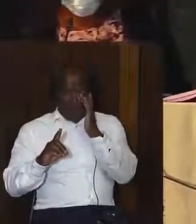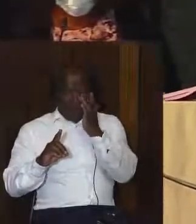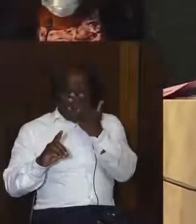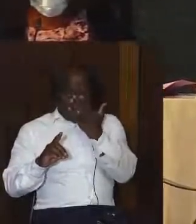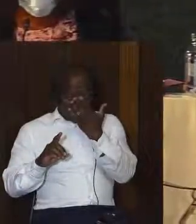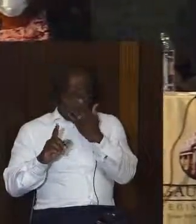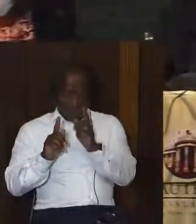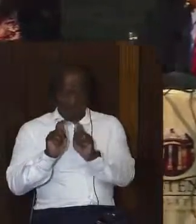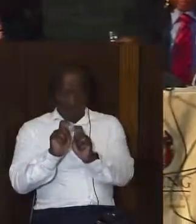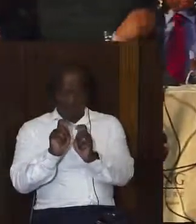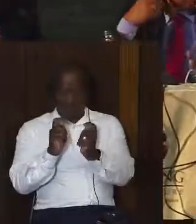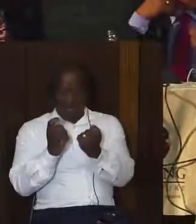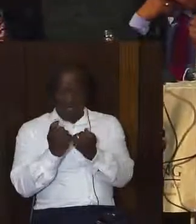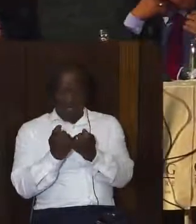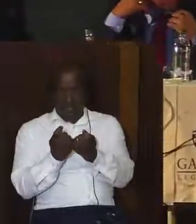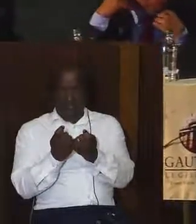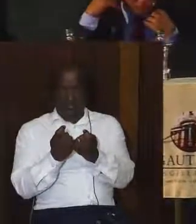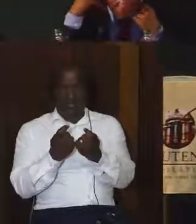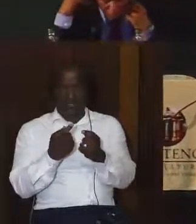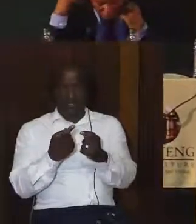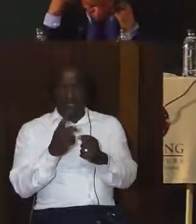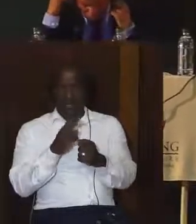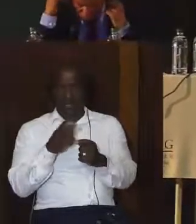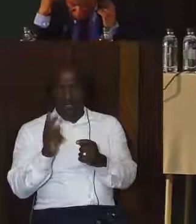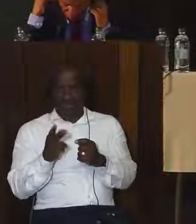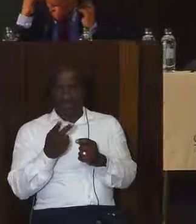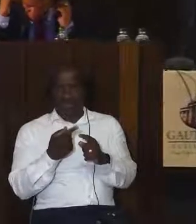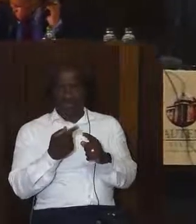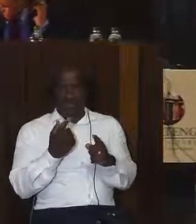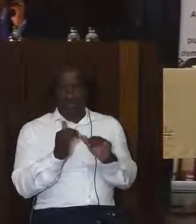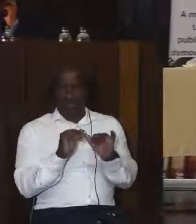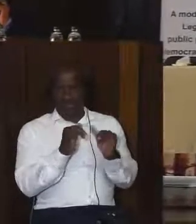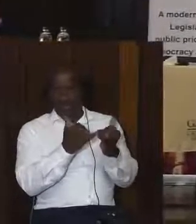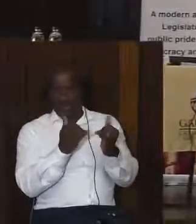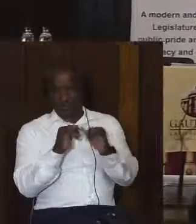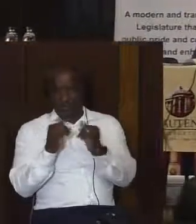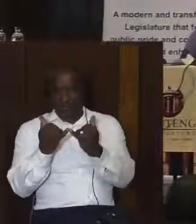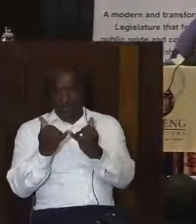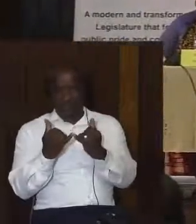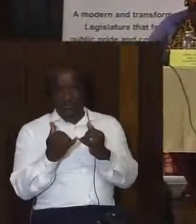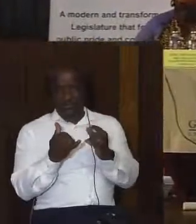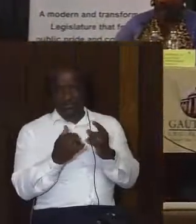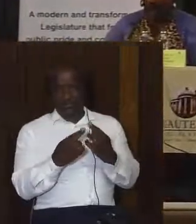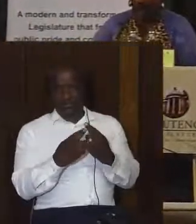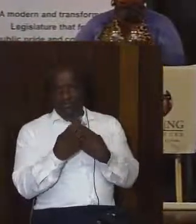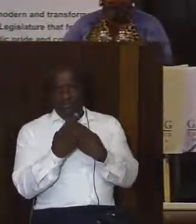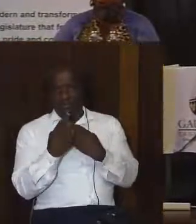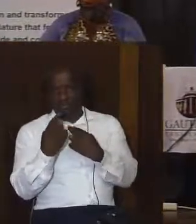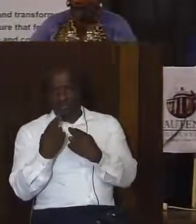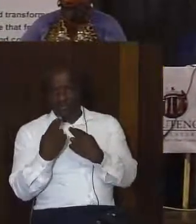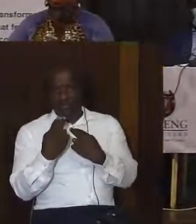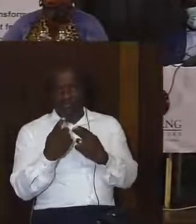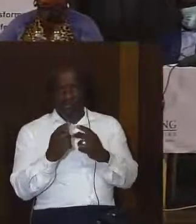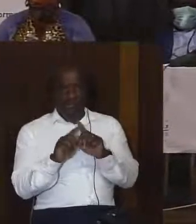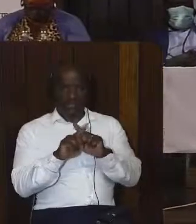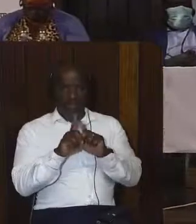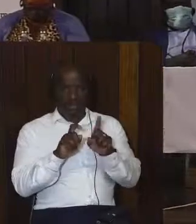and the team, also from the entities, for the responses to questions